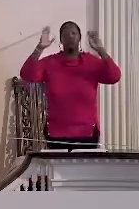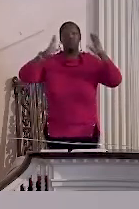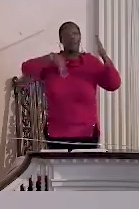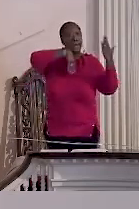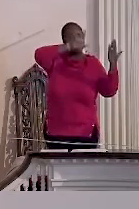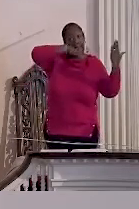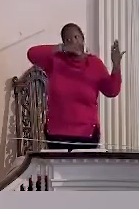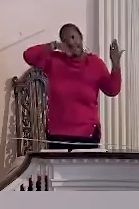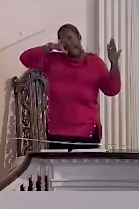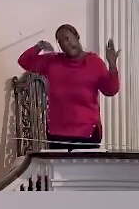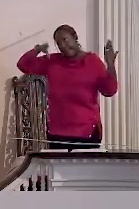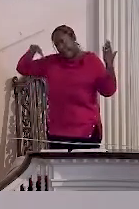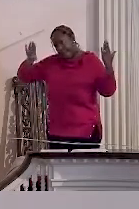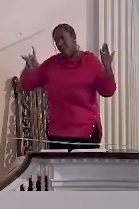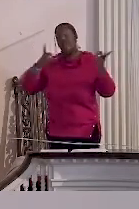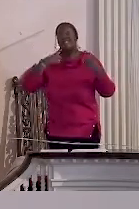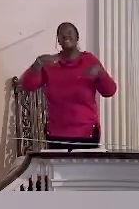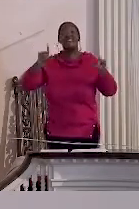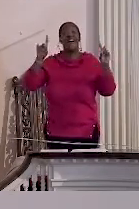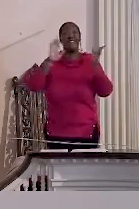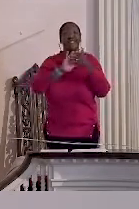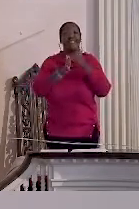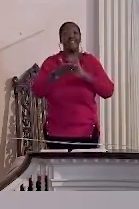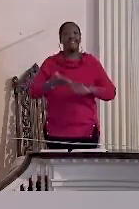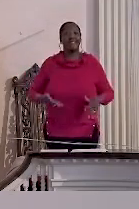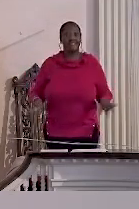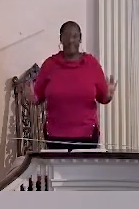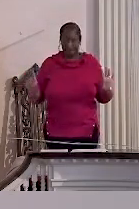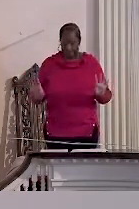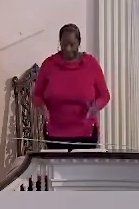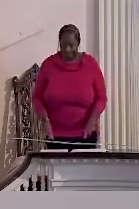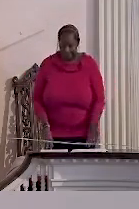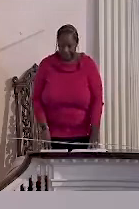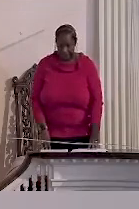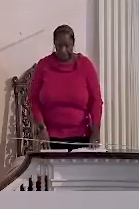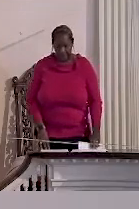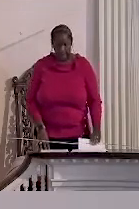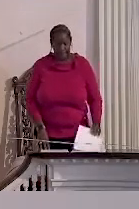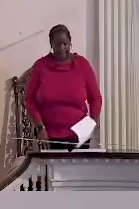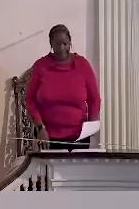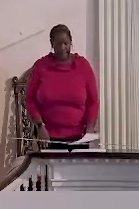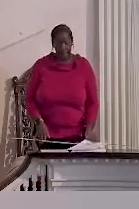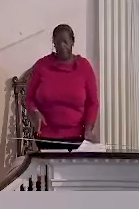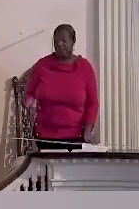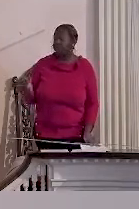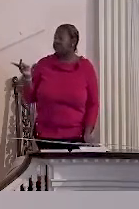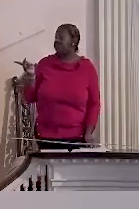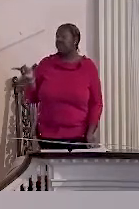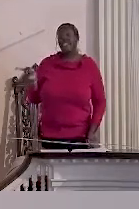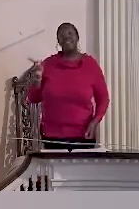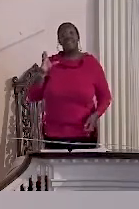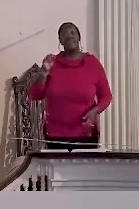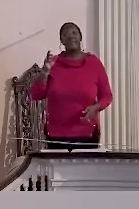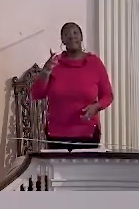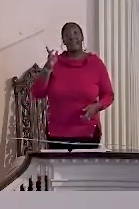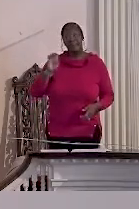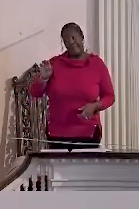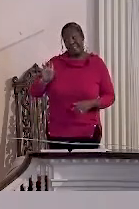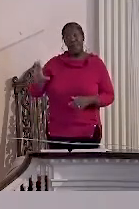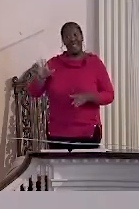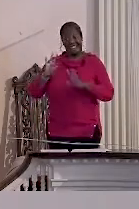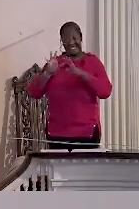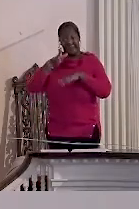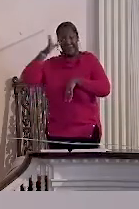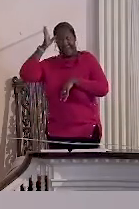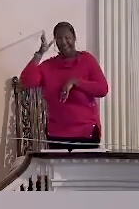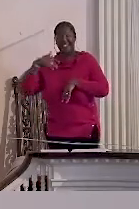colors. Finally, it was all done. And Emilio and his parents put the first food in the little free